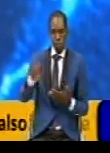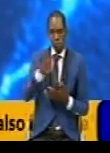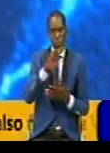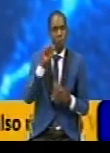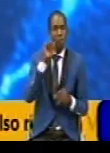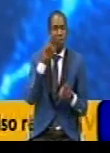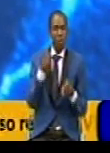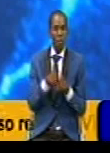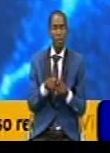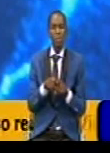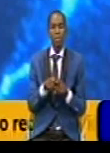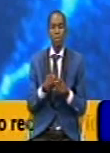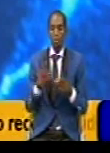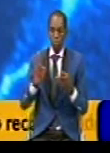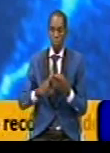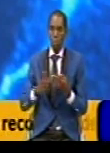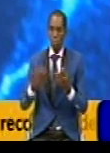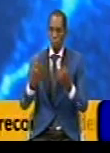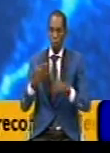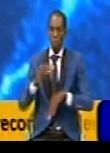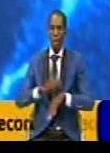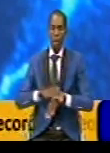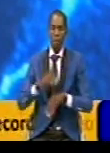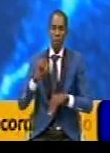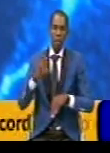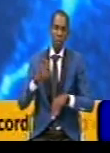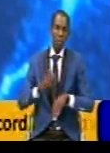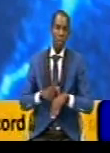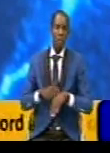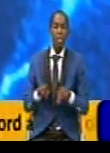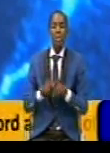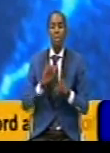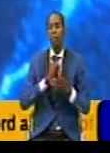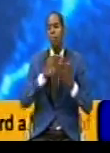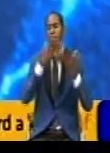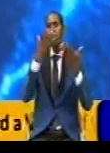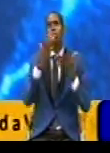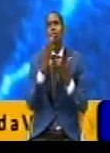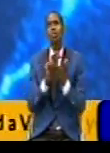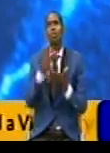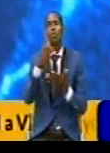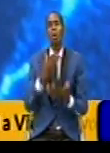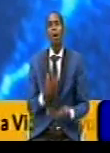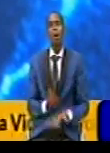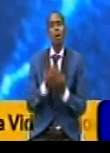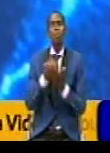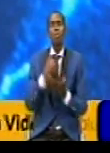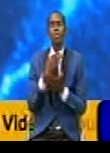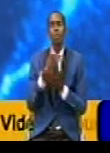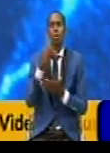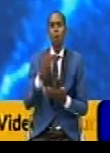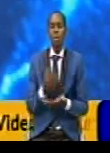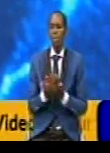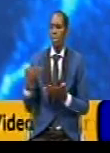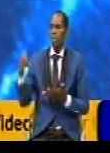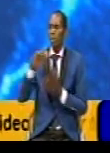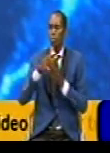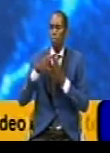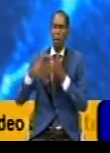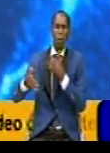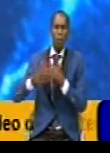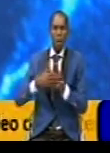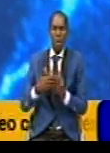not knowing that God intentionally brought them my way, knowing that such an accident will be. As I cried, "Help